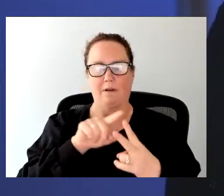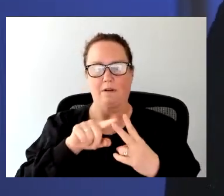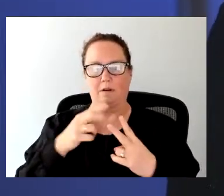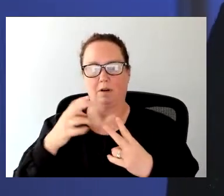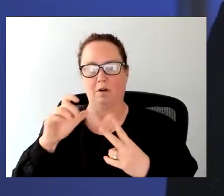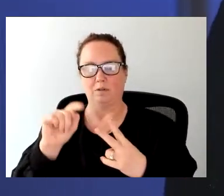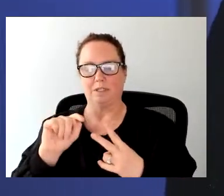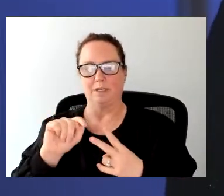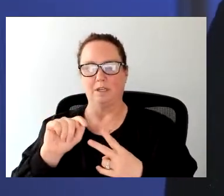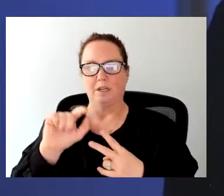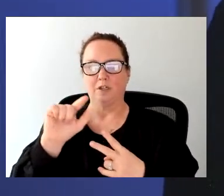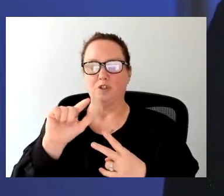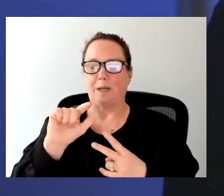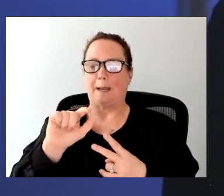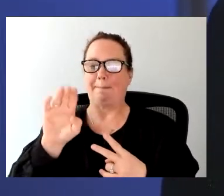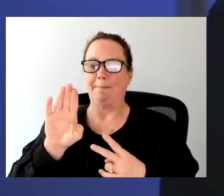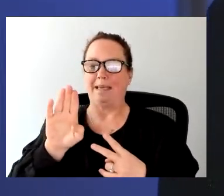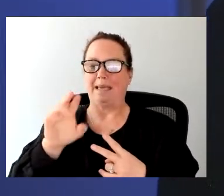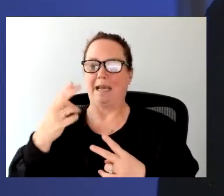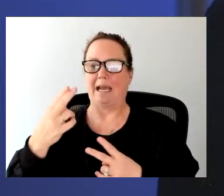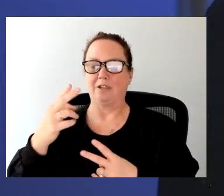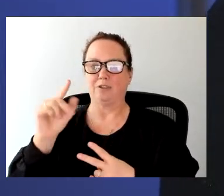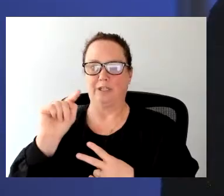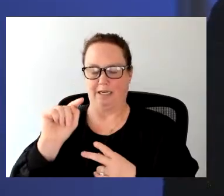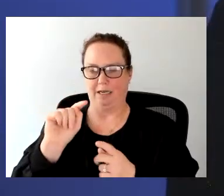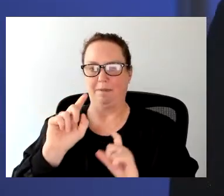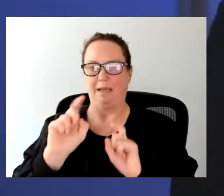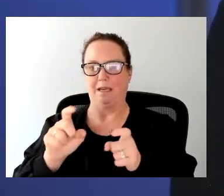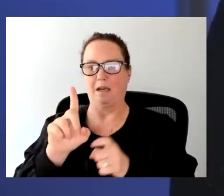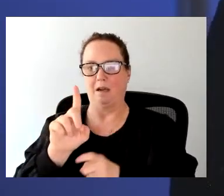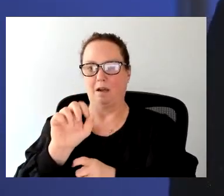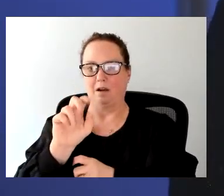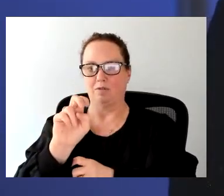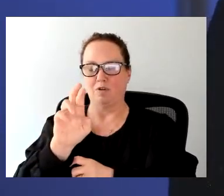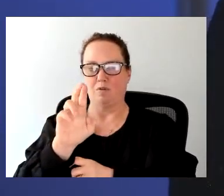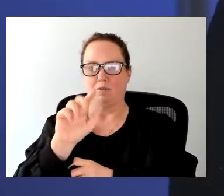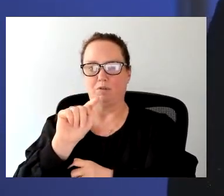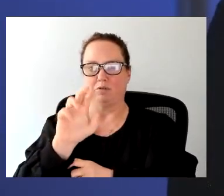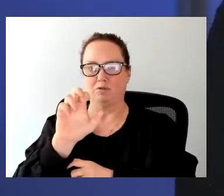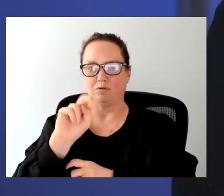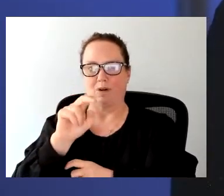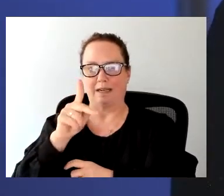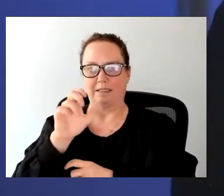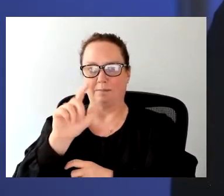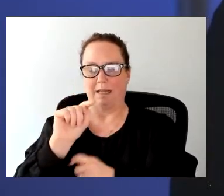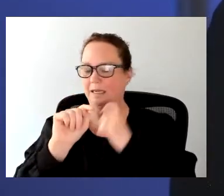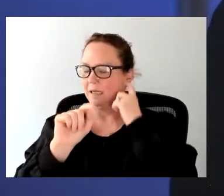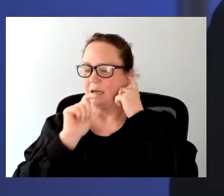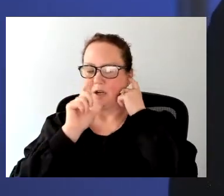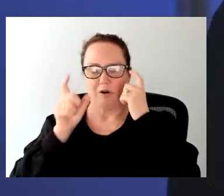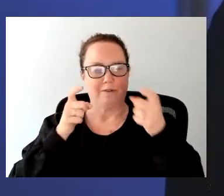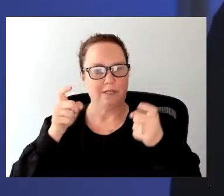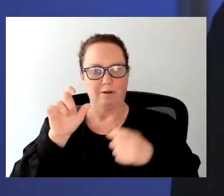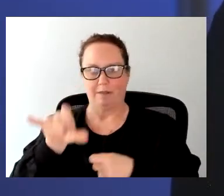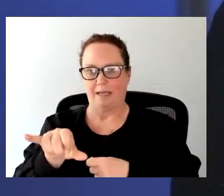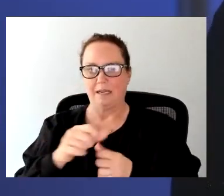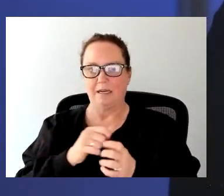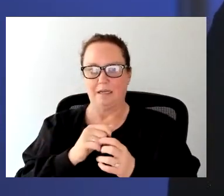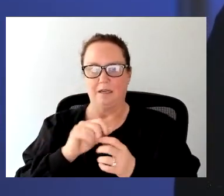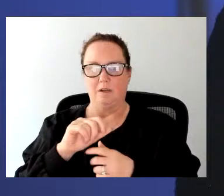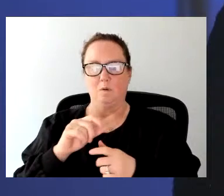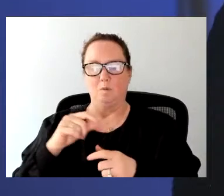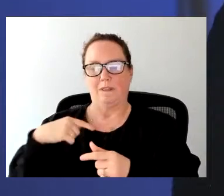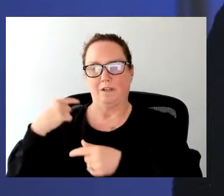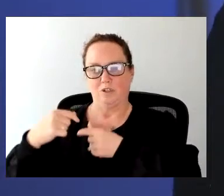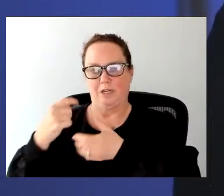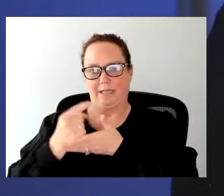GVHD, is something that can happen with a donor transplant. You don't have to deal with that with gene therapy because it's